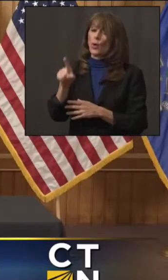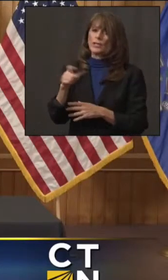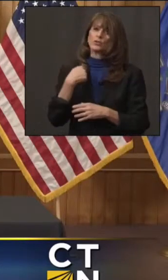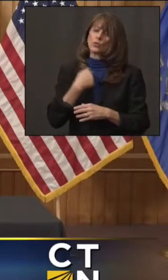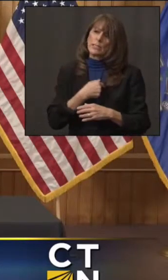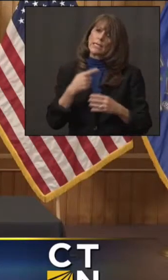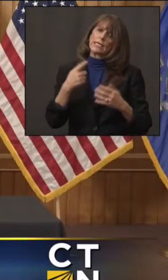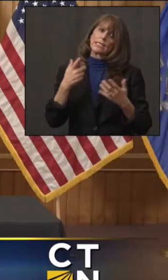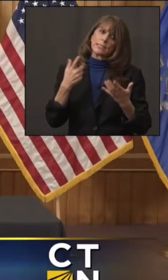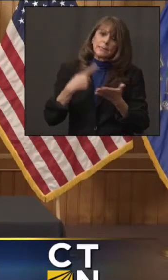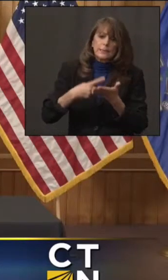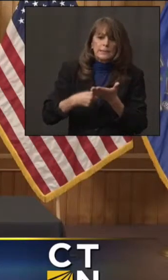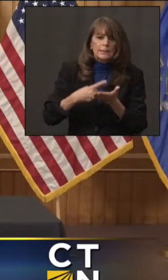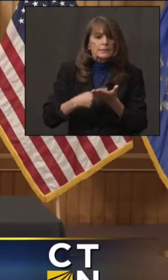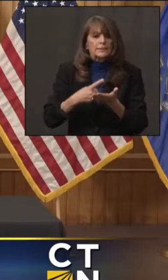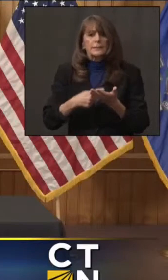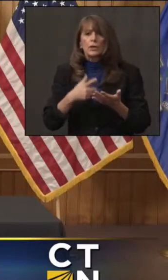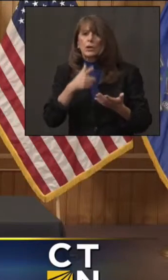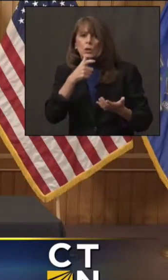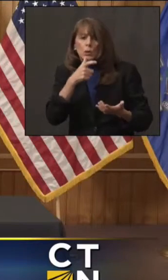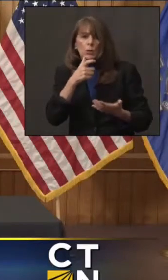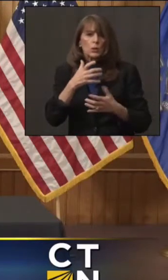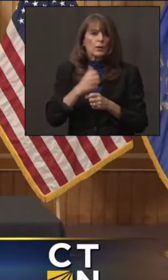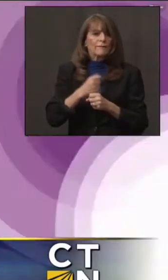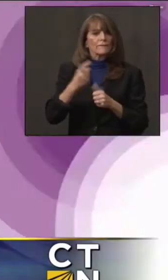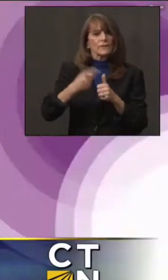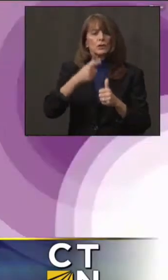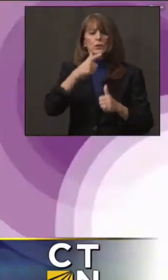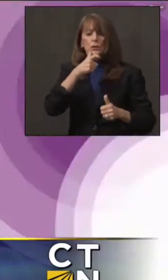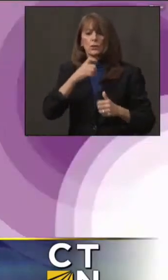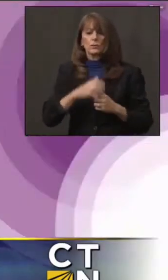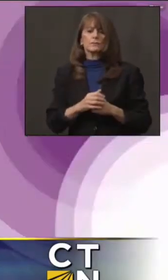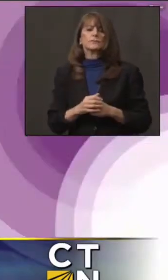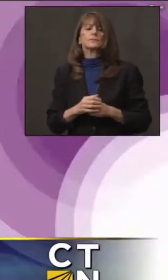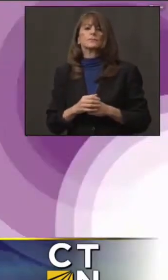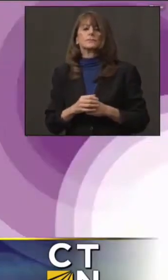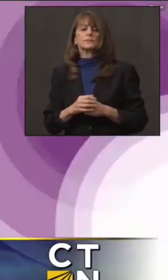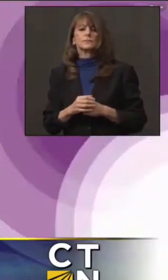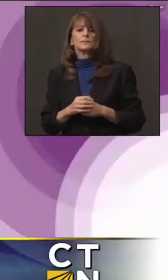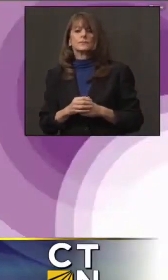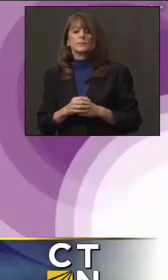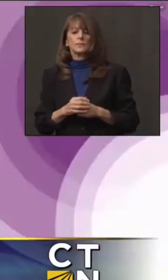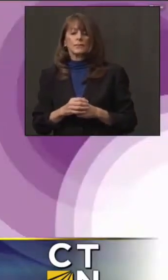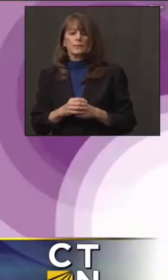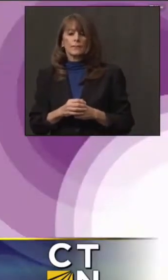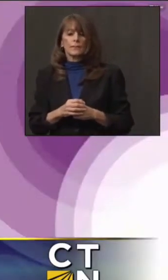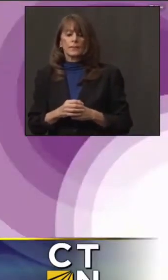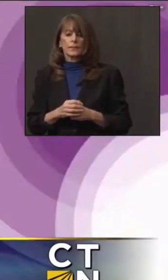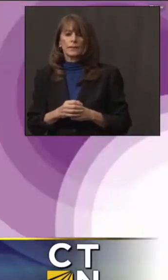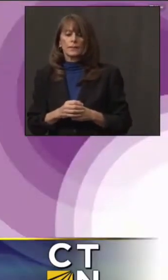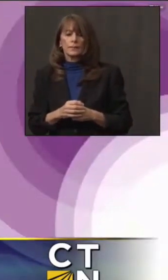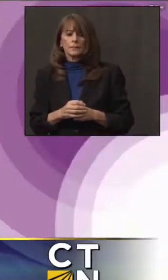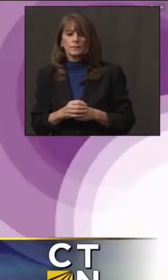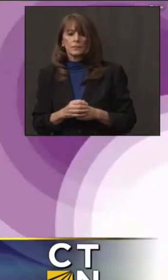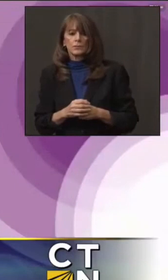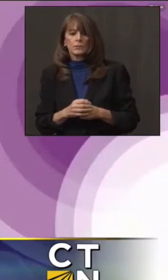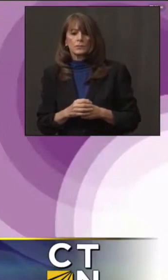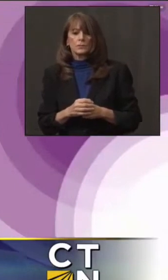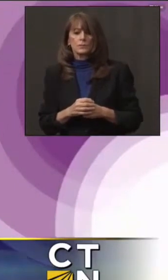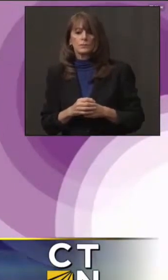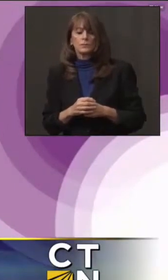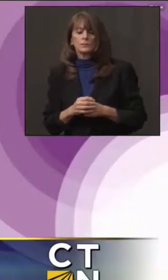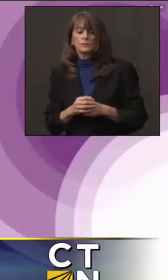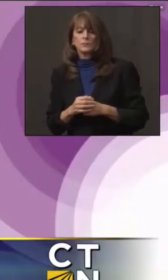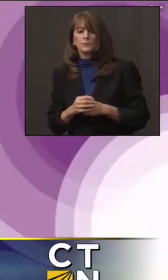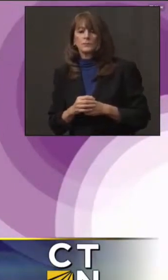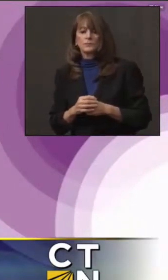single day. So, one way to look at it, and again, there's no definitive answer that's been reached yet, but one way to look at